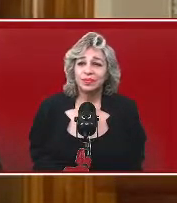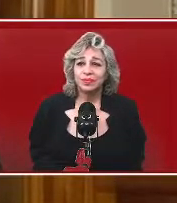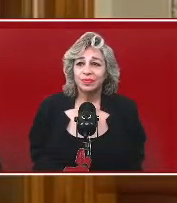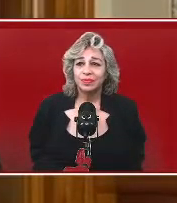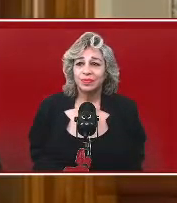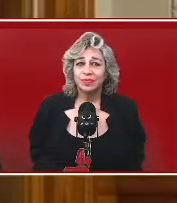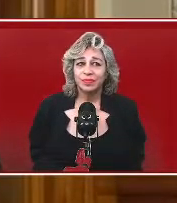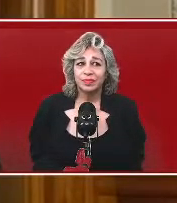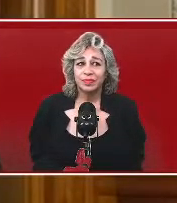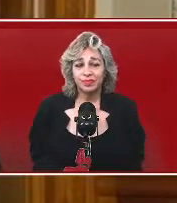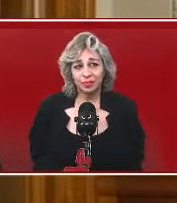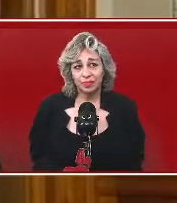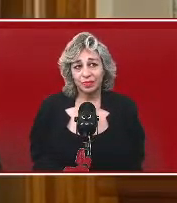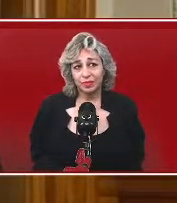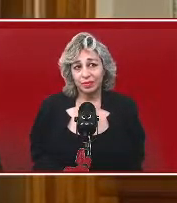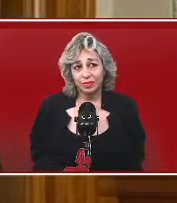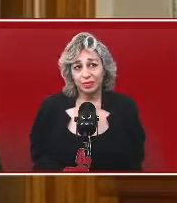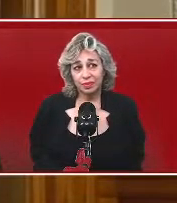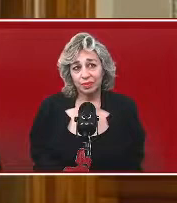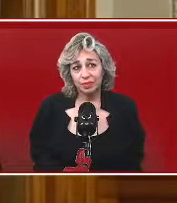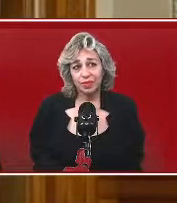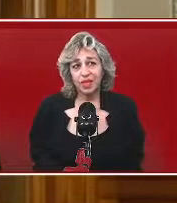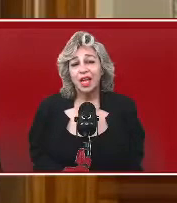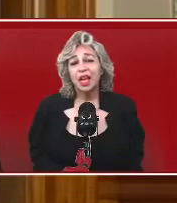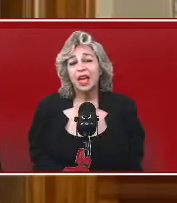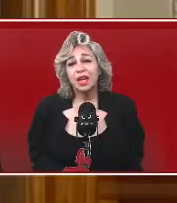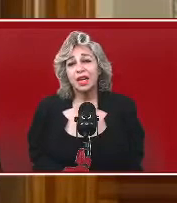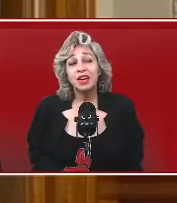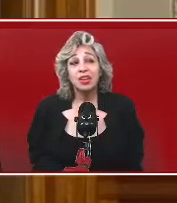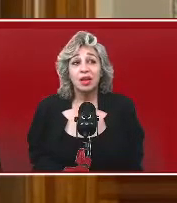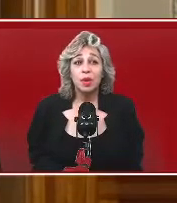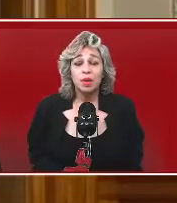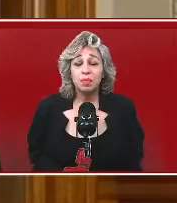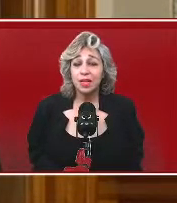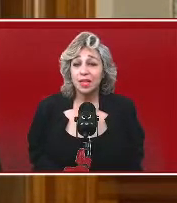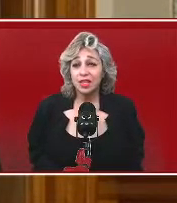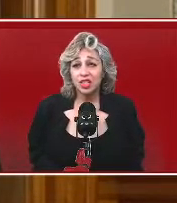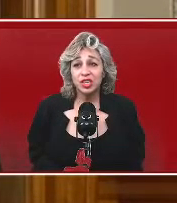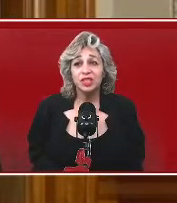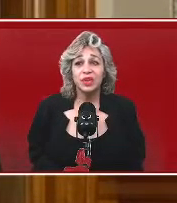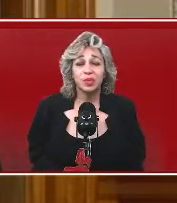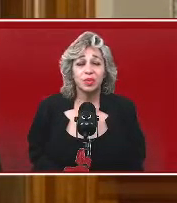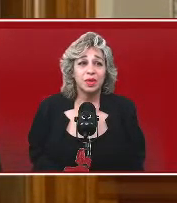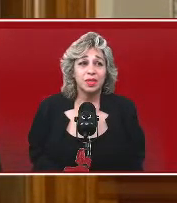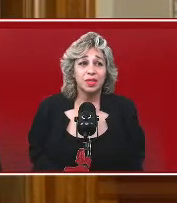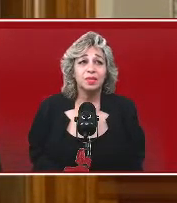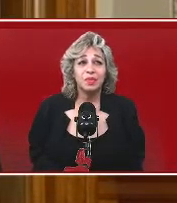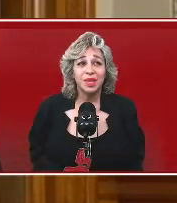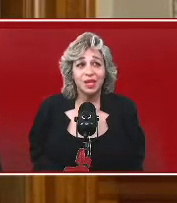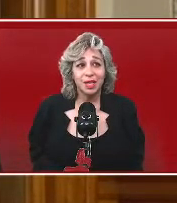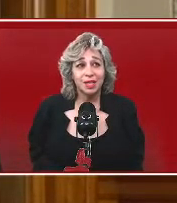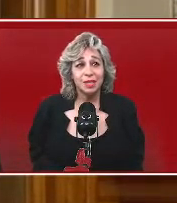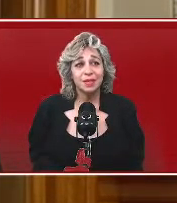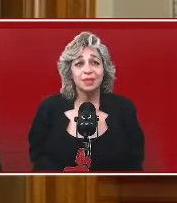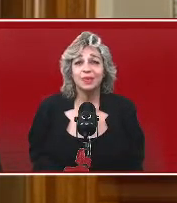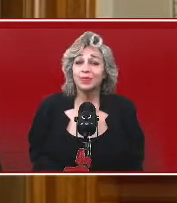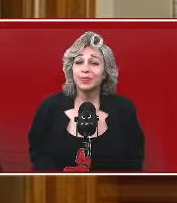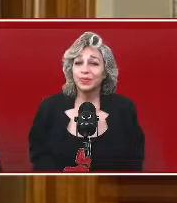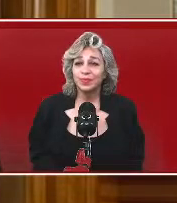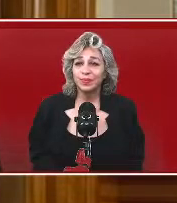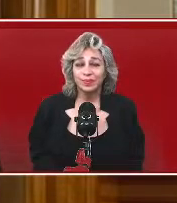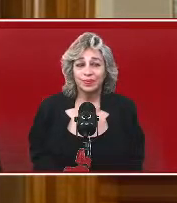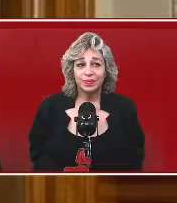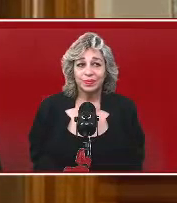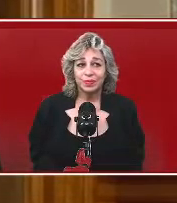a cerca de 1 millón de niñas y niños con discapacidad. and nearly 1 million children with disabilities.